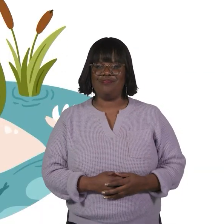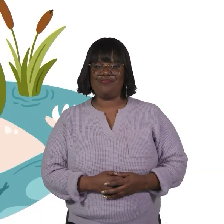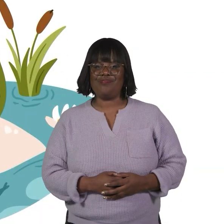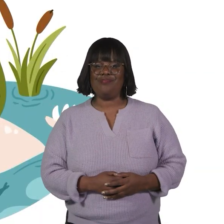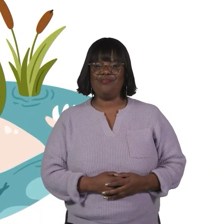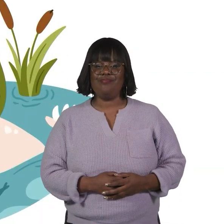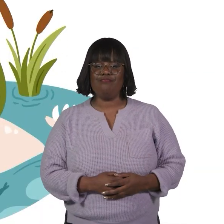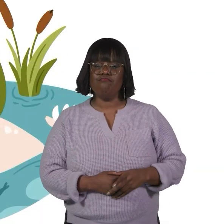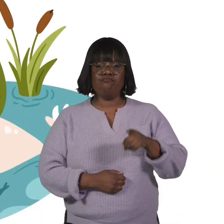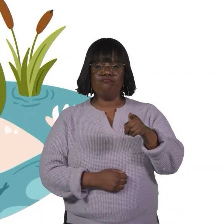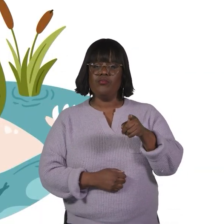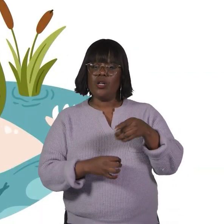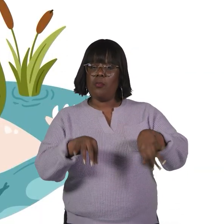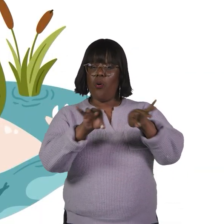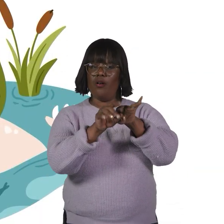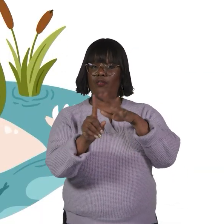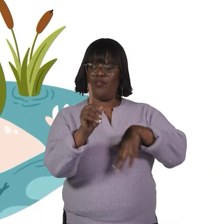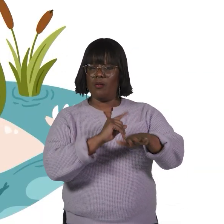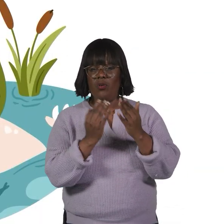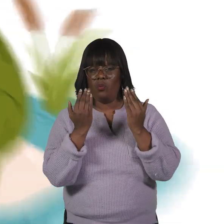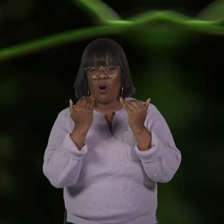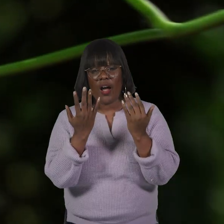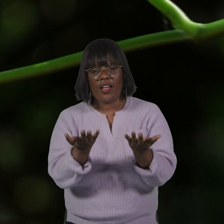Why are they important to the environment?